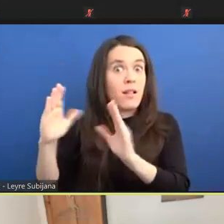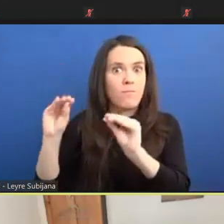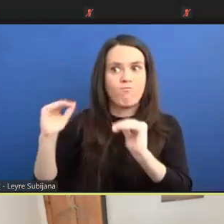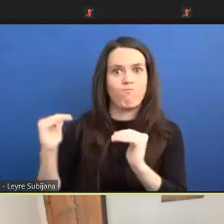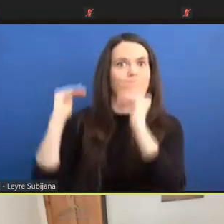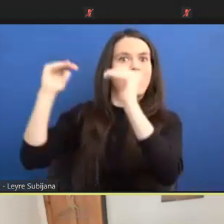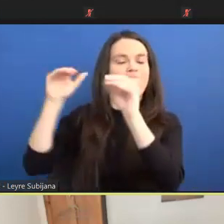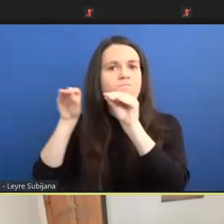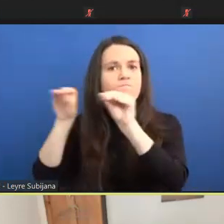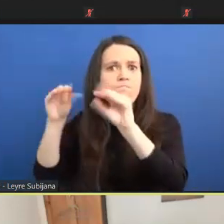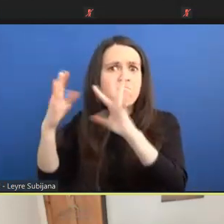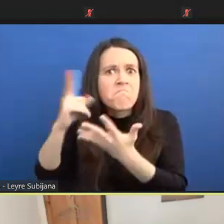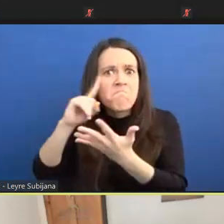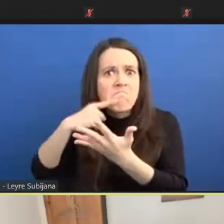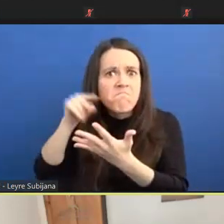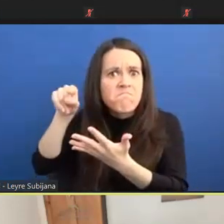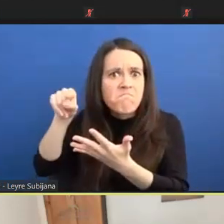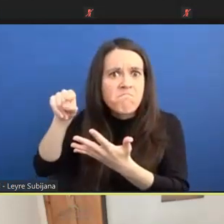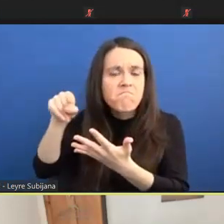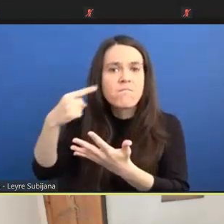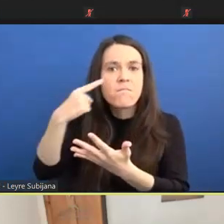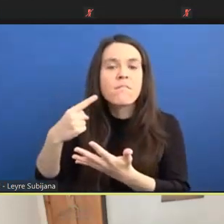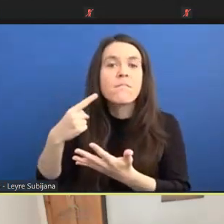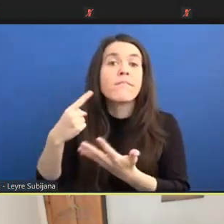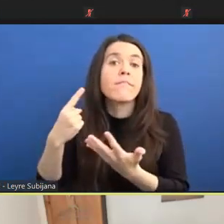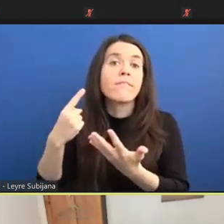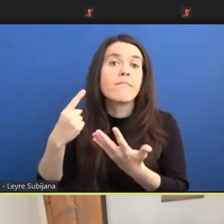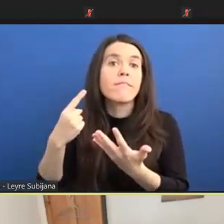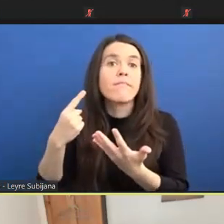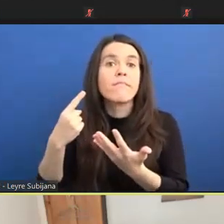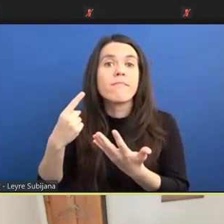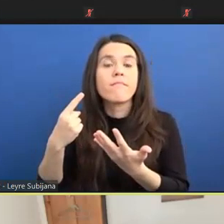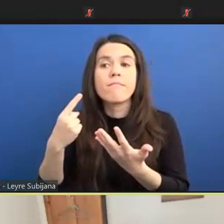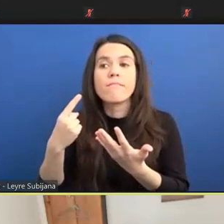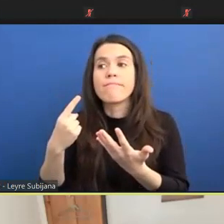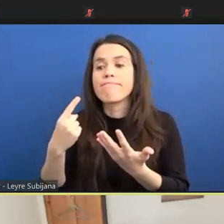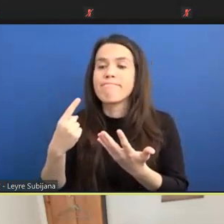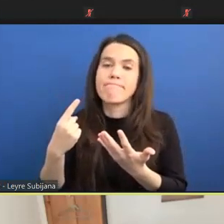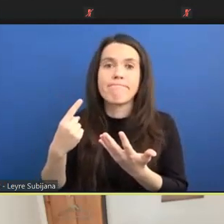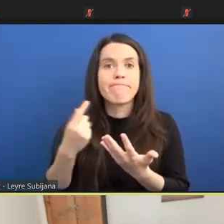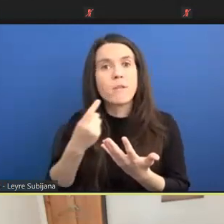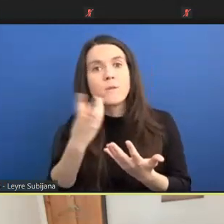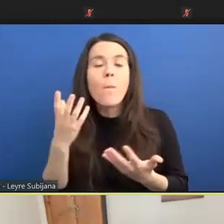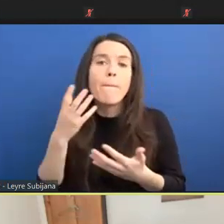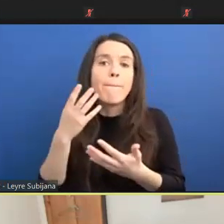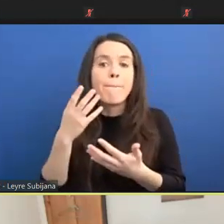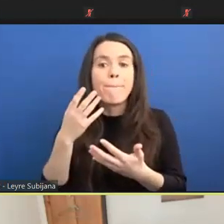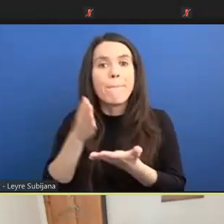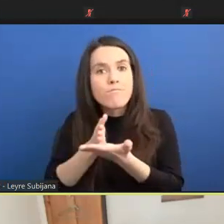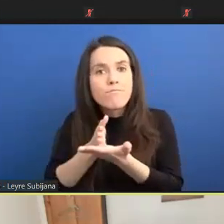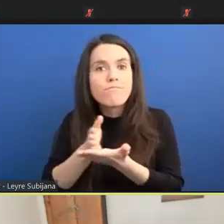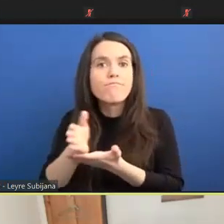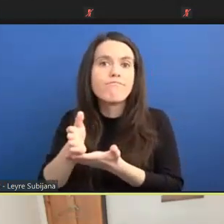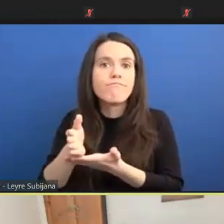just gone to sort of either gone to universal secondary education or are working towards